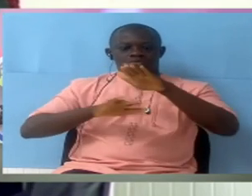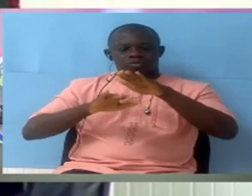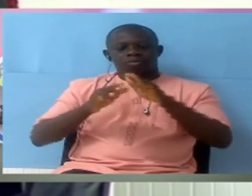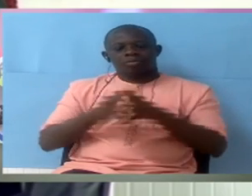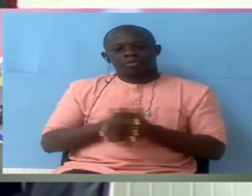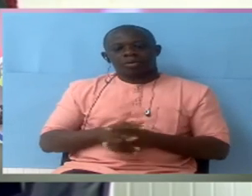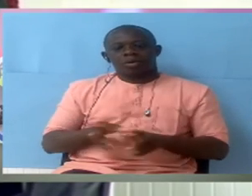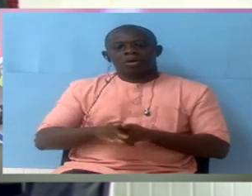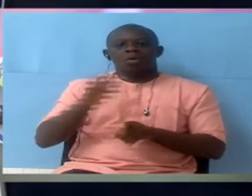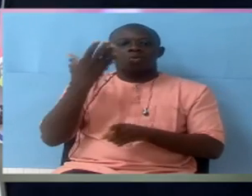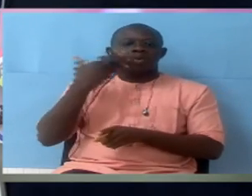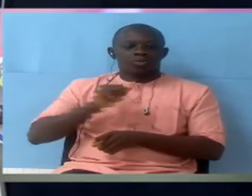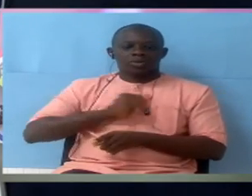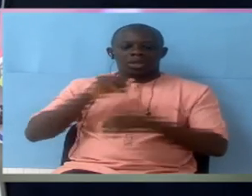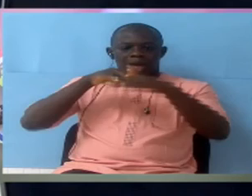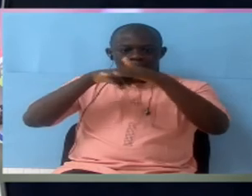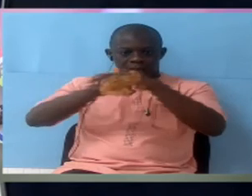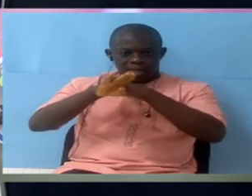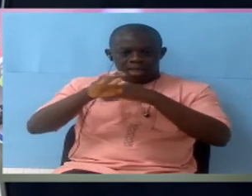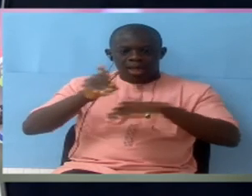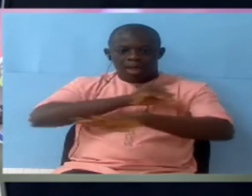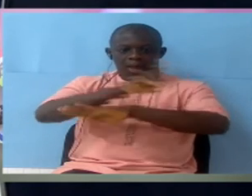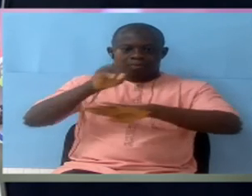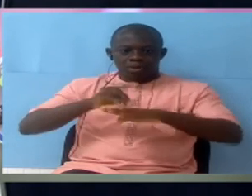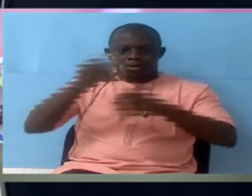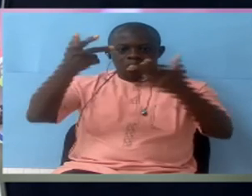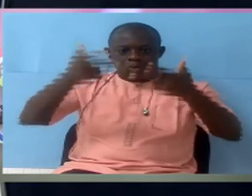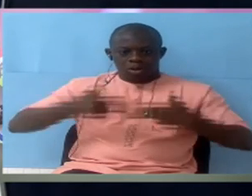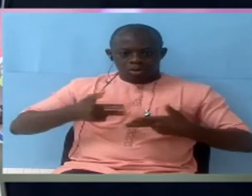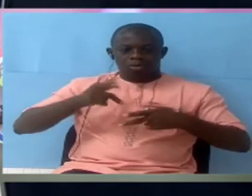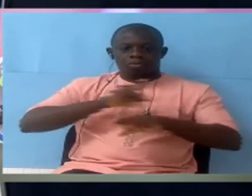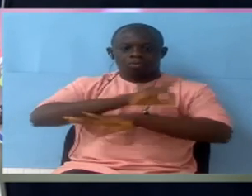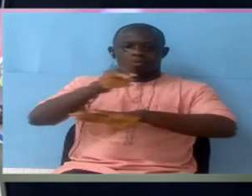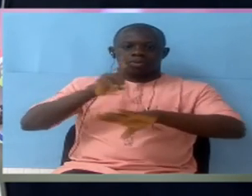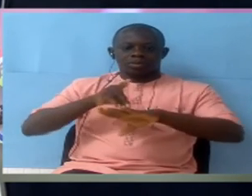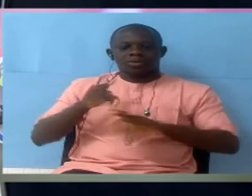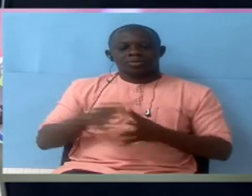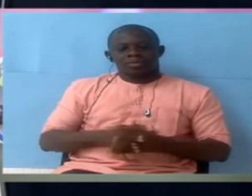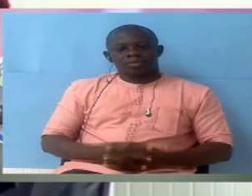suuf bi. When we entered the reception. Bañ égué ci reception ba.